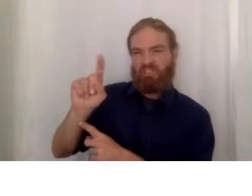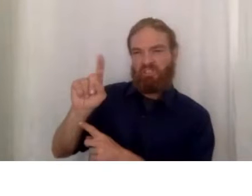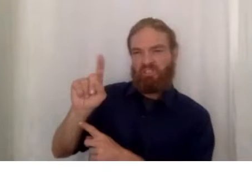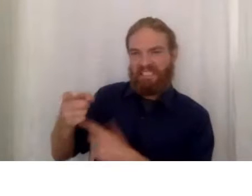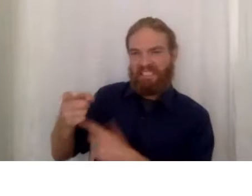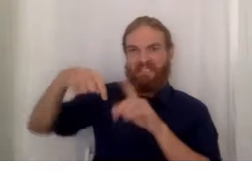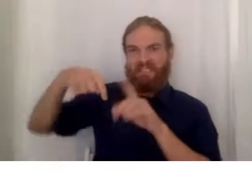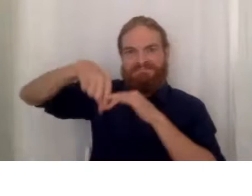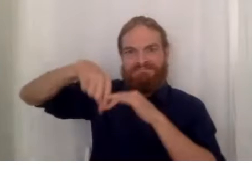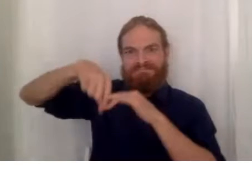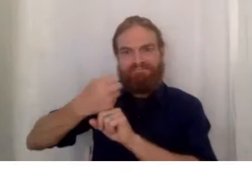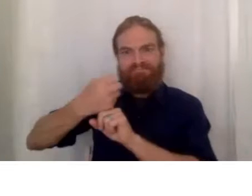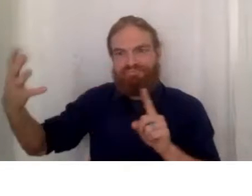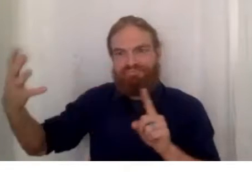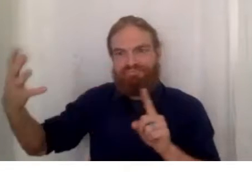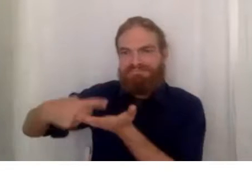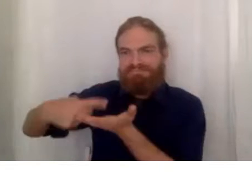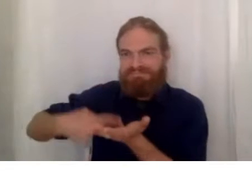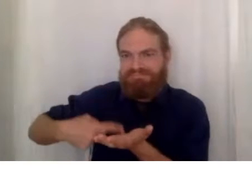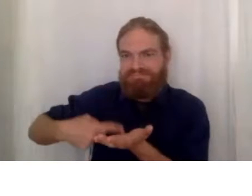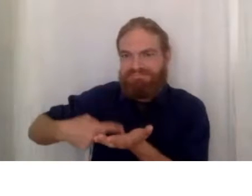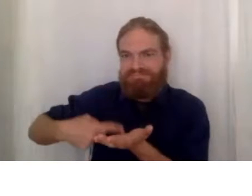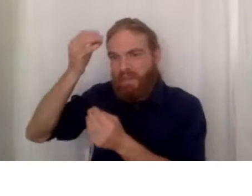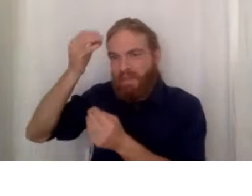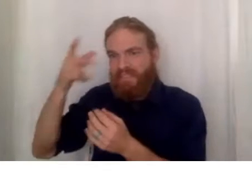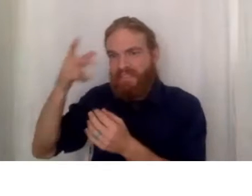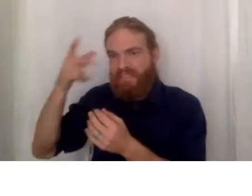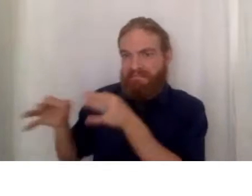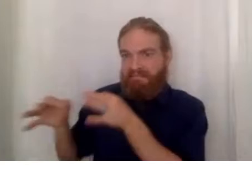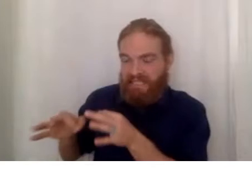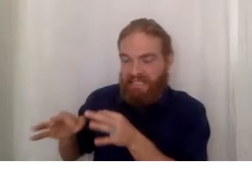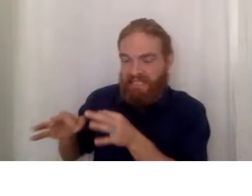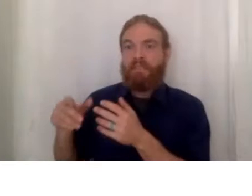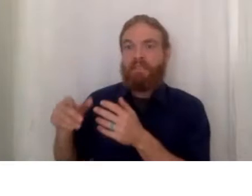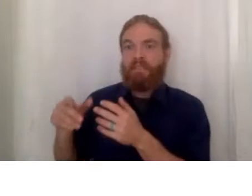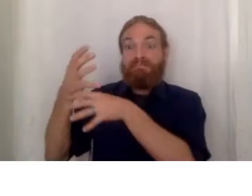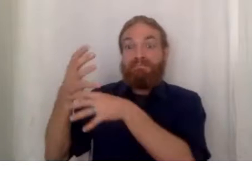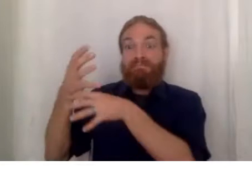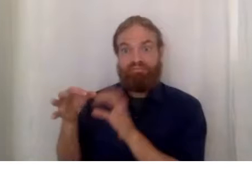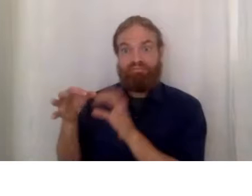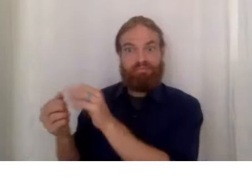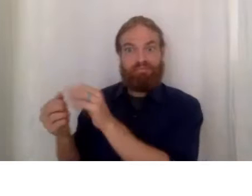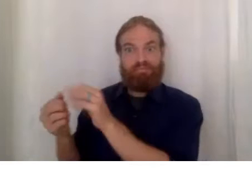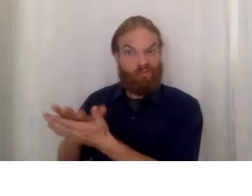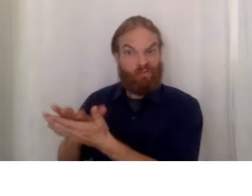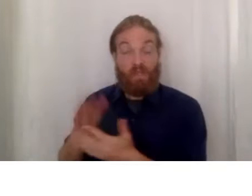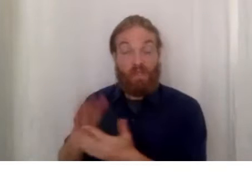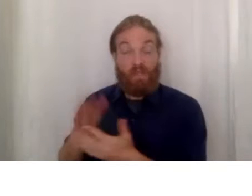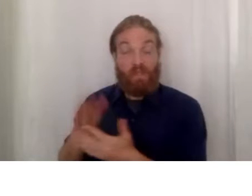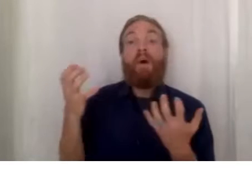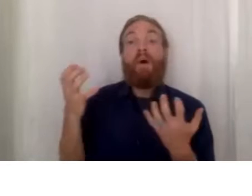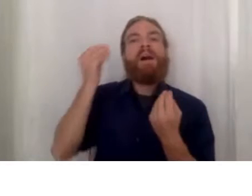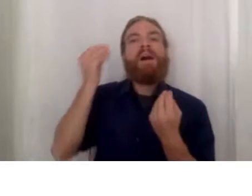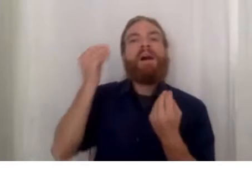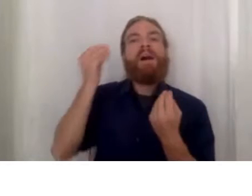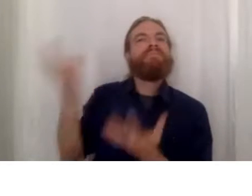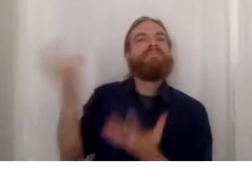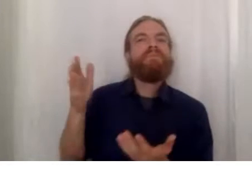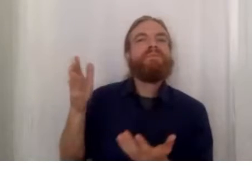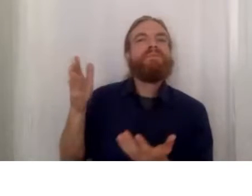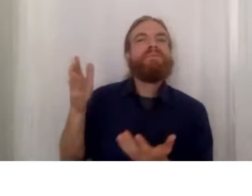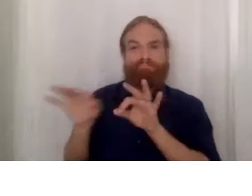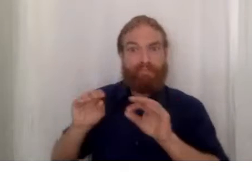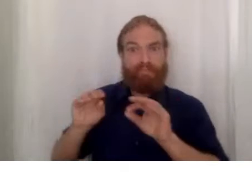that the information is being conveyed accurately and understood, and have that dialogue not only over the phone, but also in